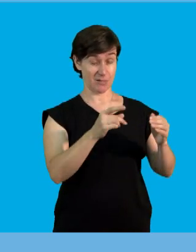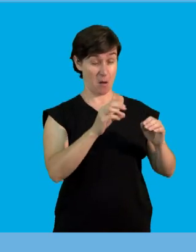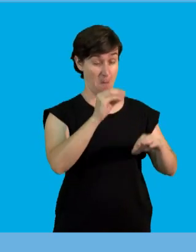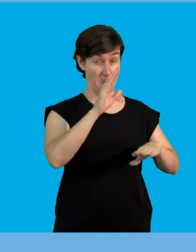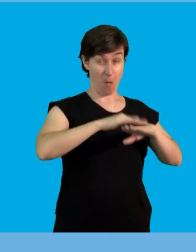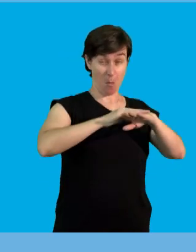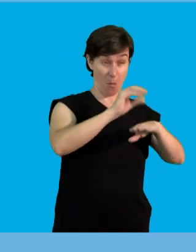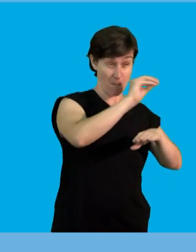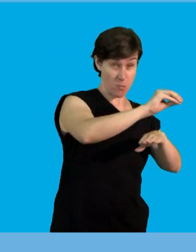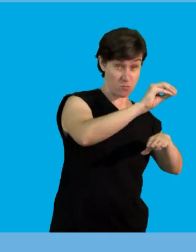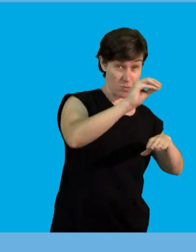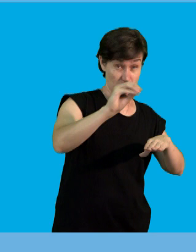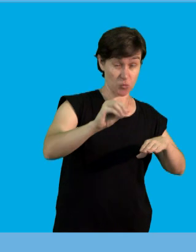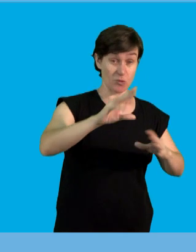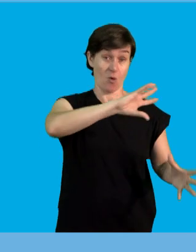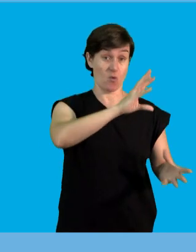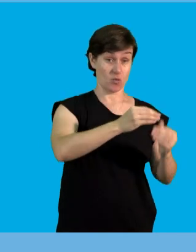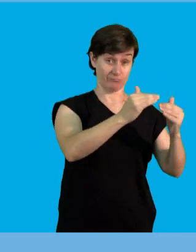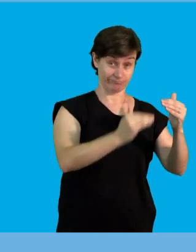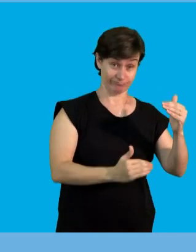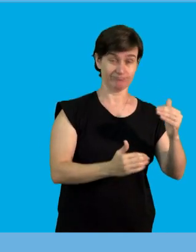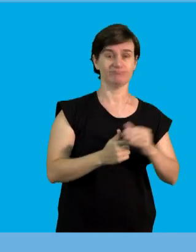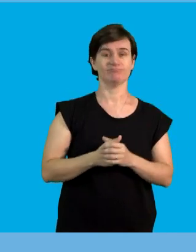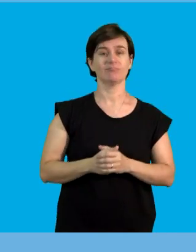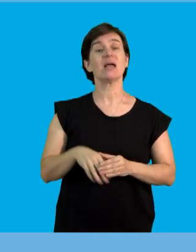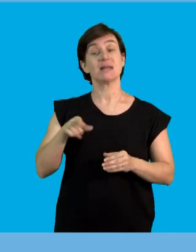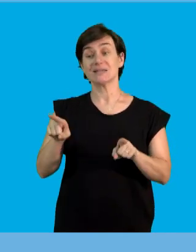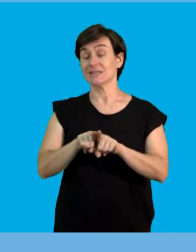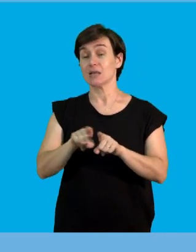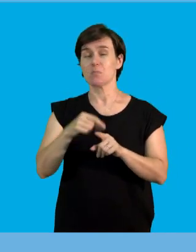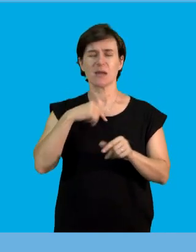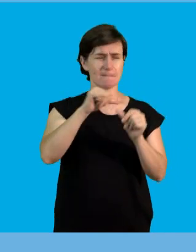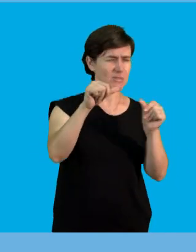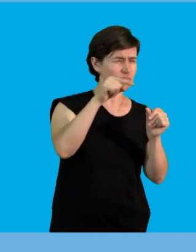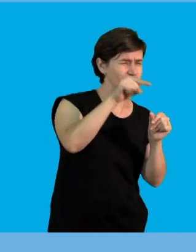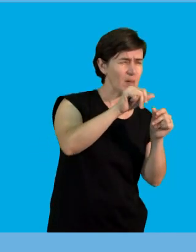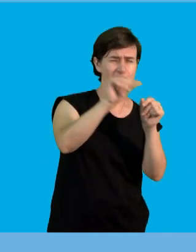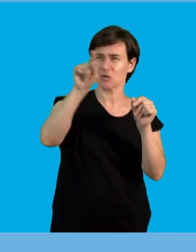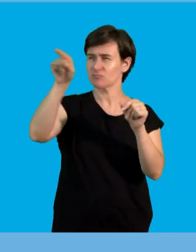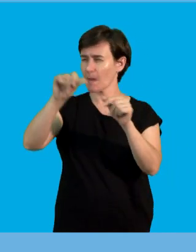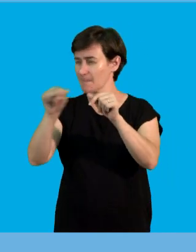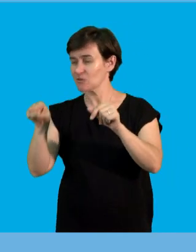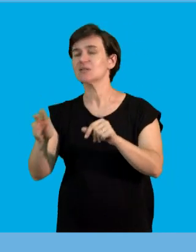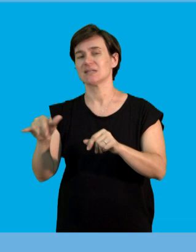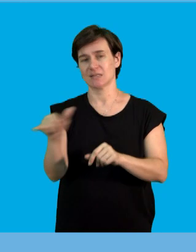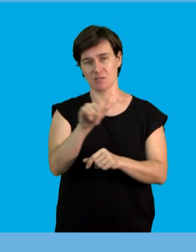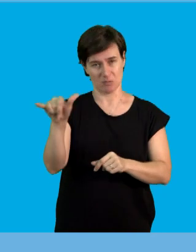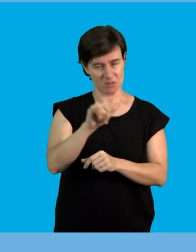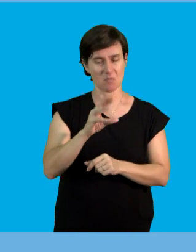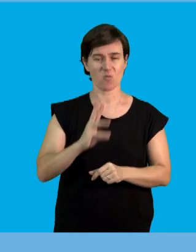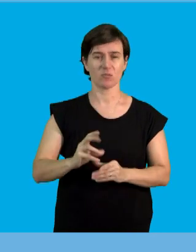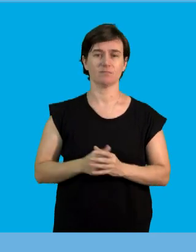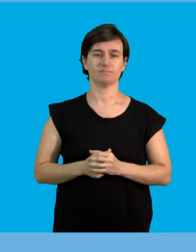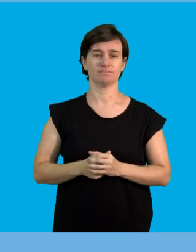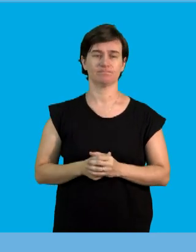resistance, and the voltage in a parallel circuit will remain the same throughout any point that you're trying to measure it from.